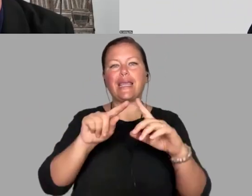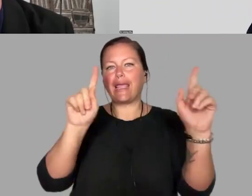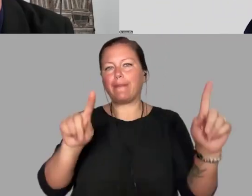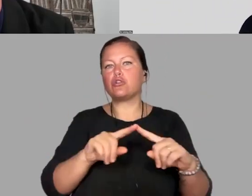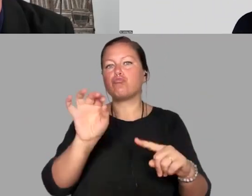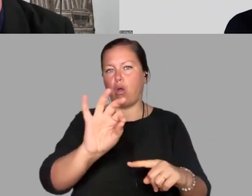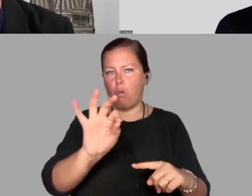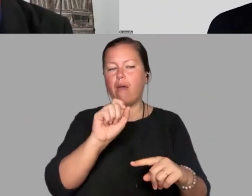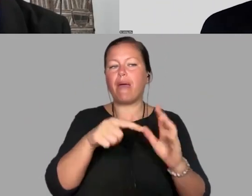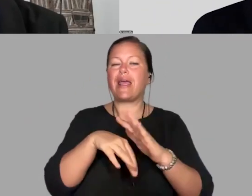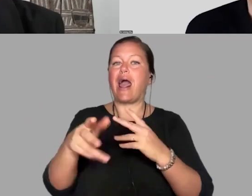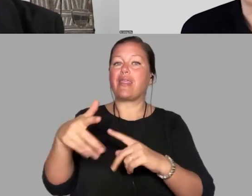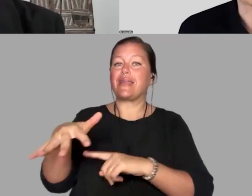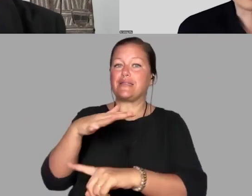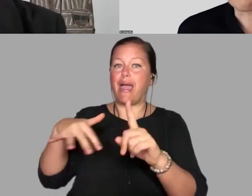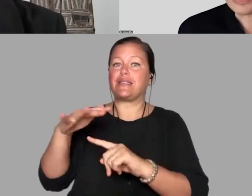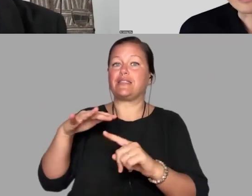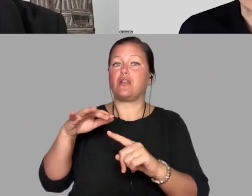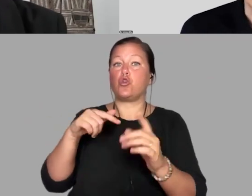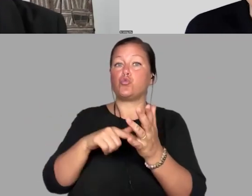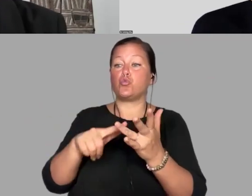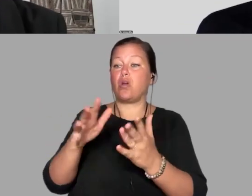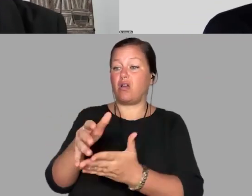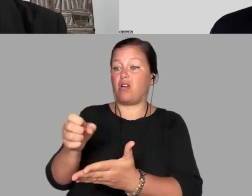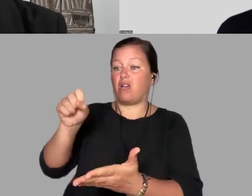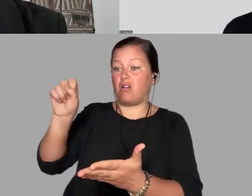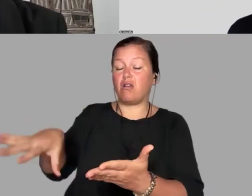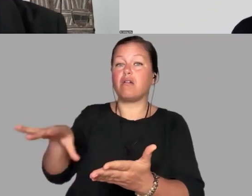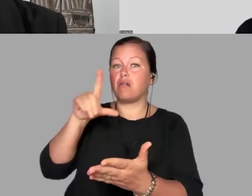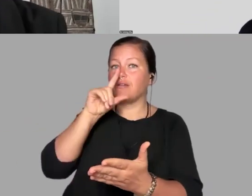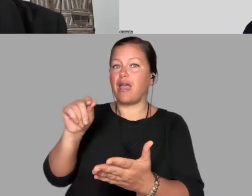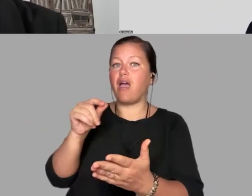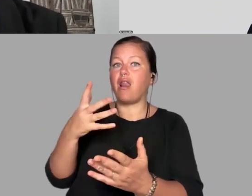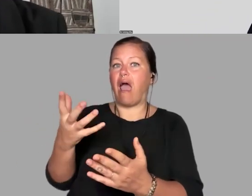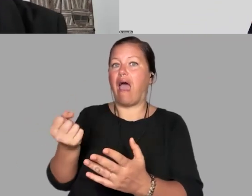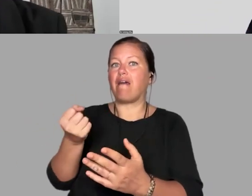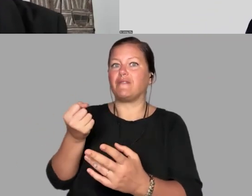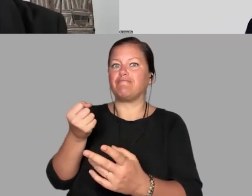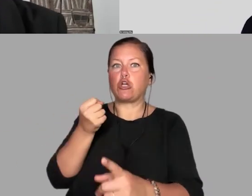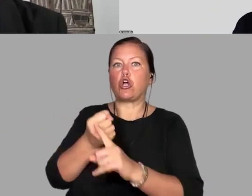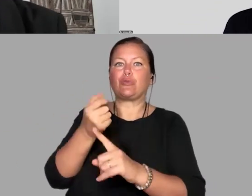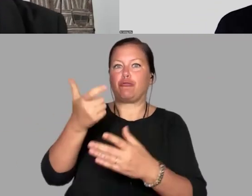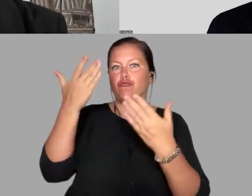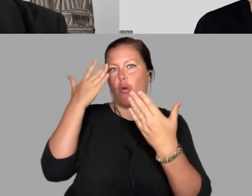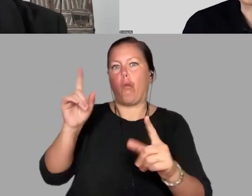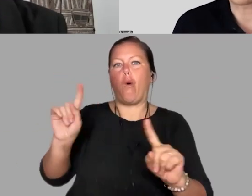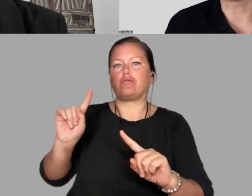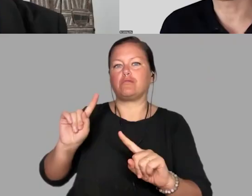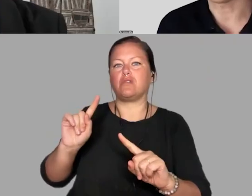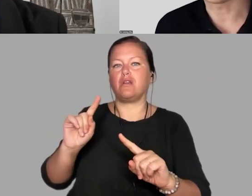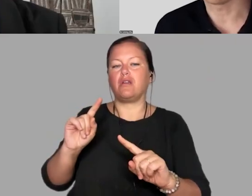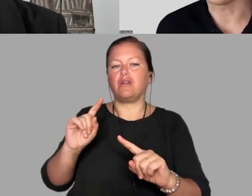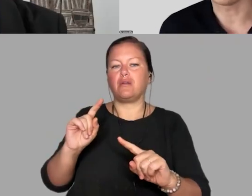spaces, unlearning something will also have unintended consequence. Because let's imagine this is not a creative